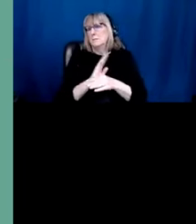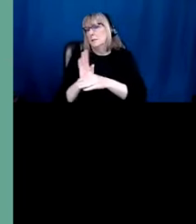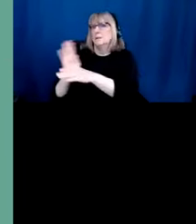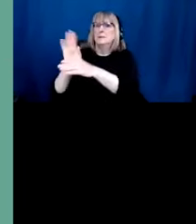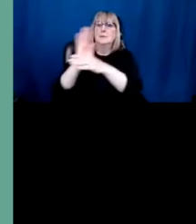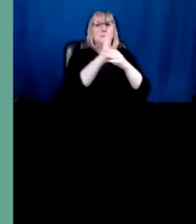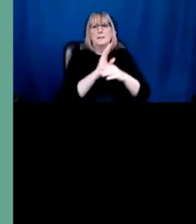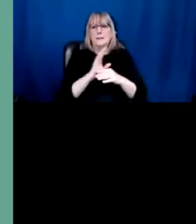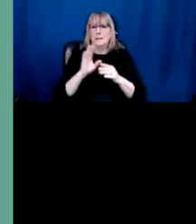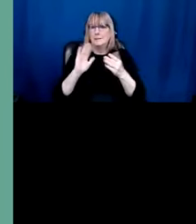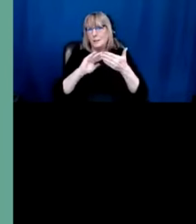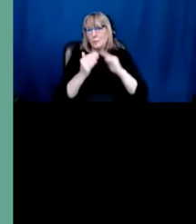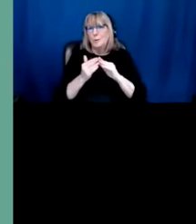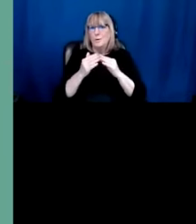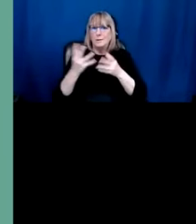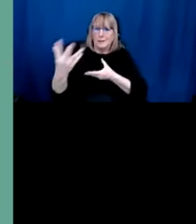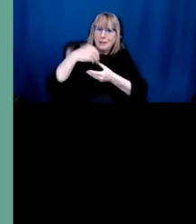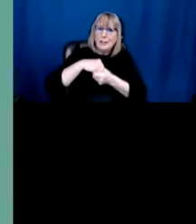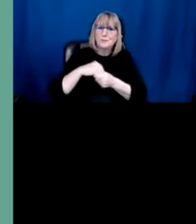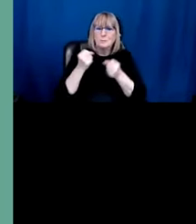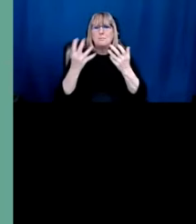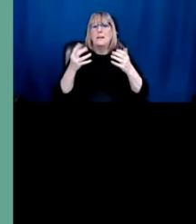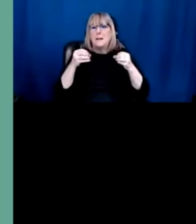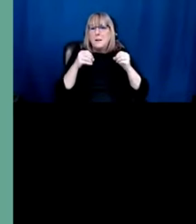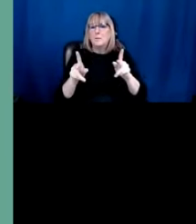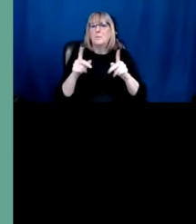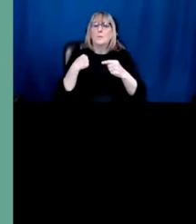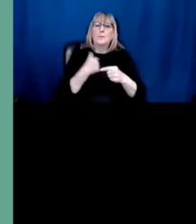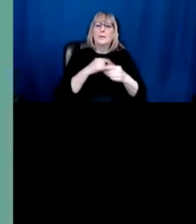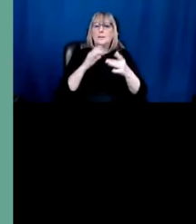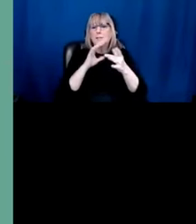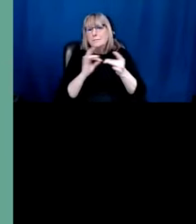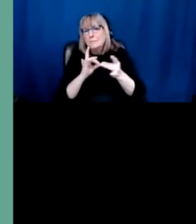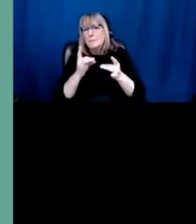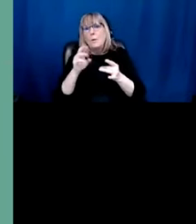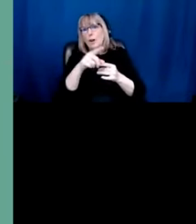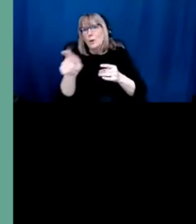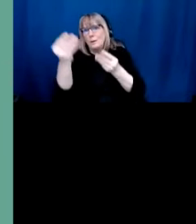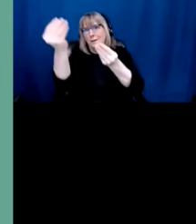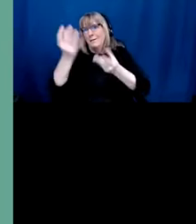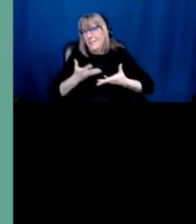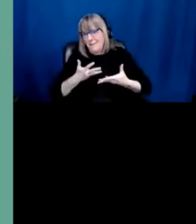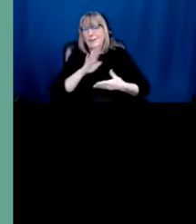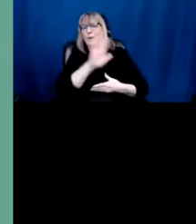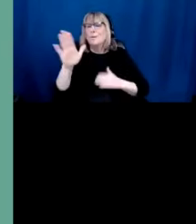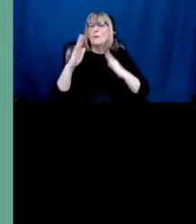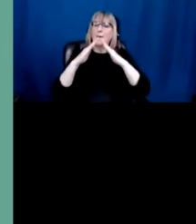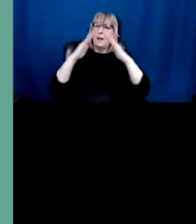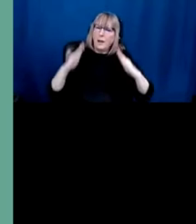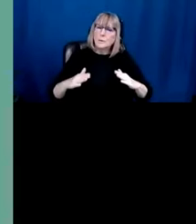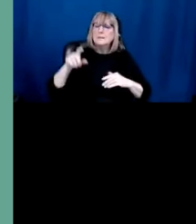with lots of opportunities for us to tell you, or for you to tell us about your housing needs and